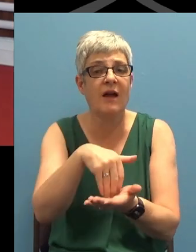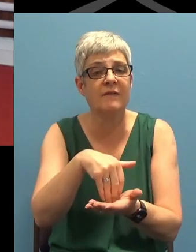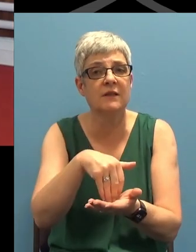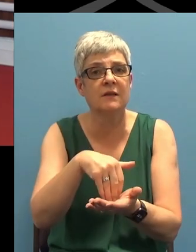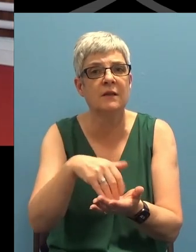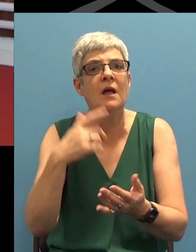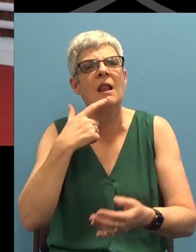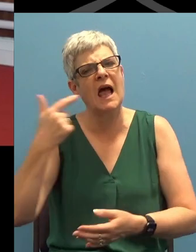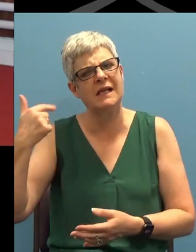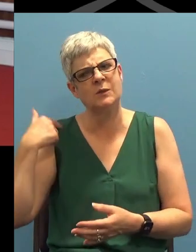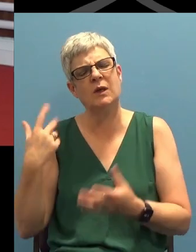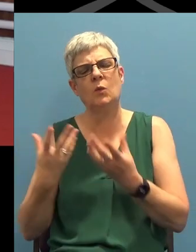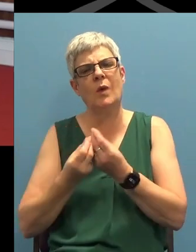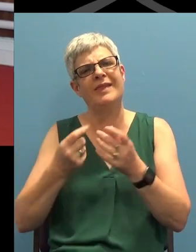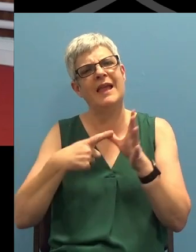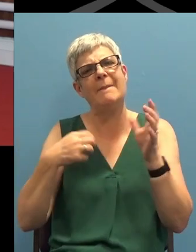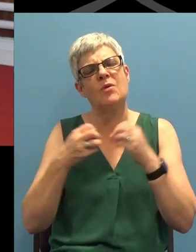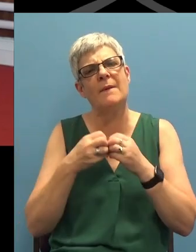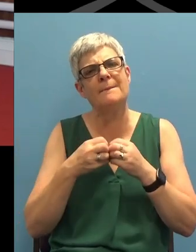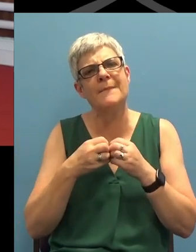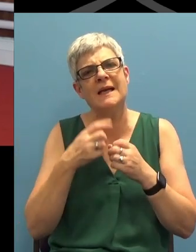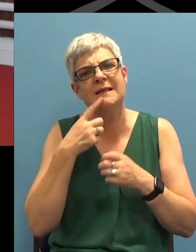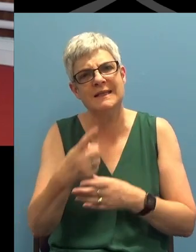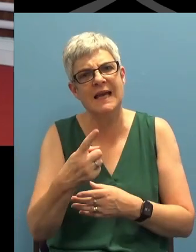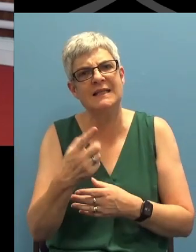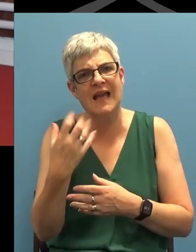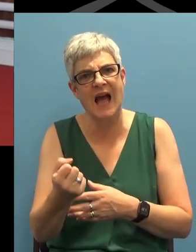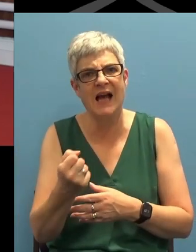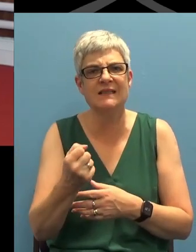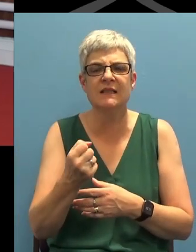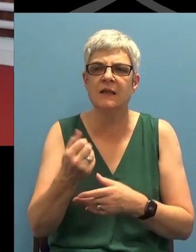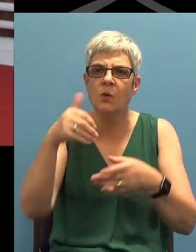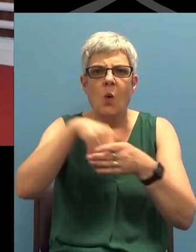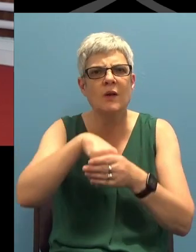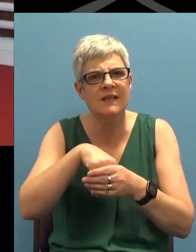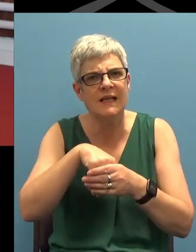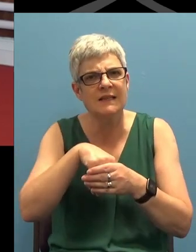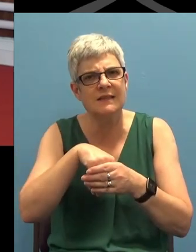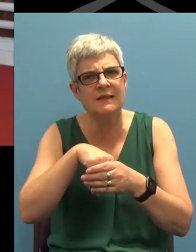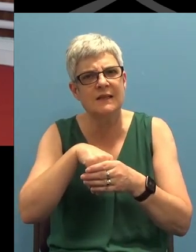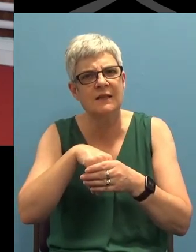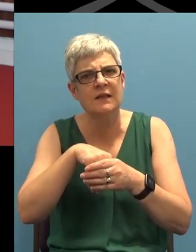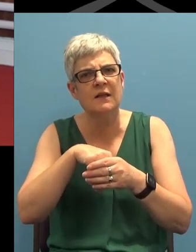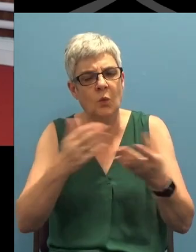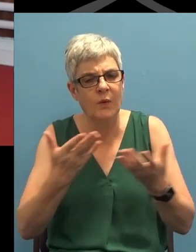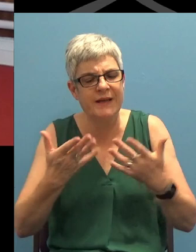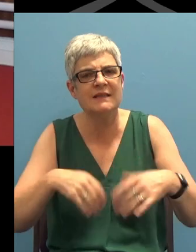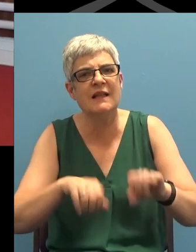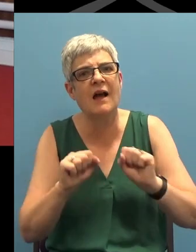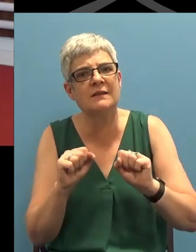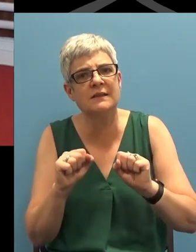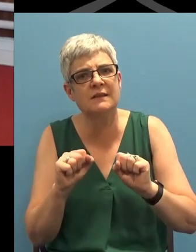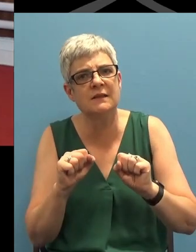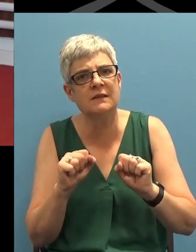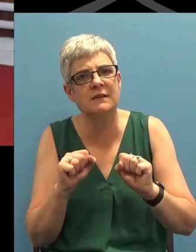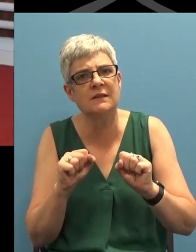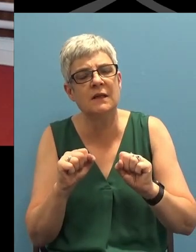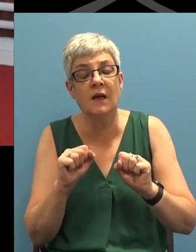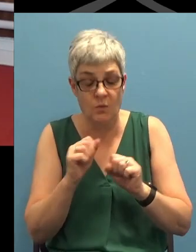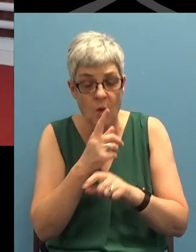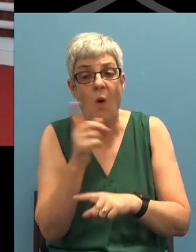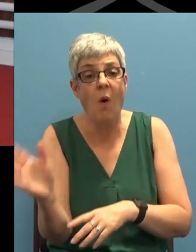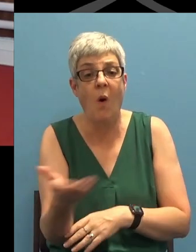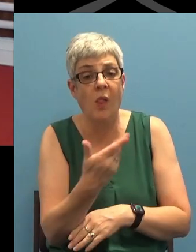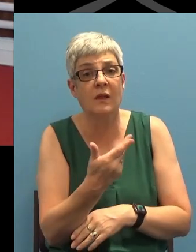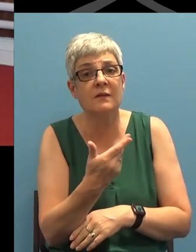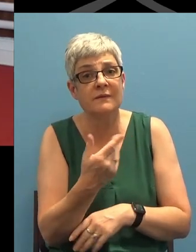Last week with Abraham, I pointed out that he had a context that from which he began. We all do living in